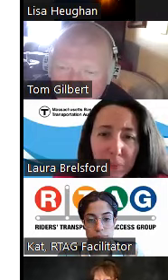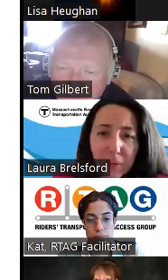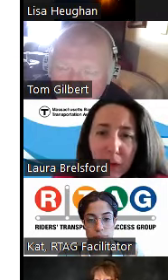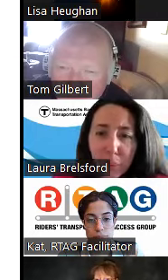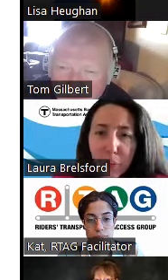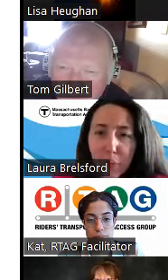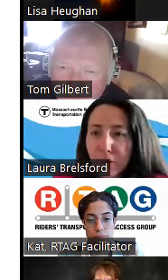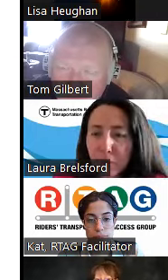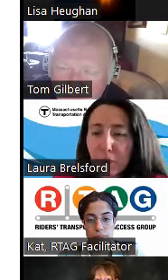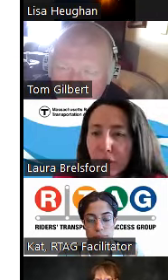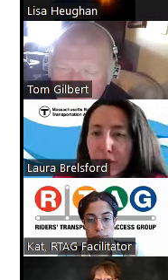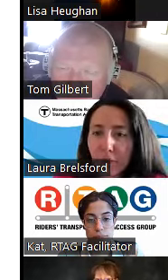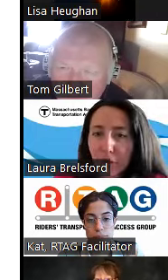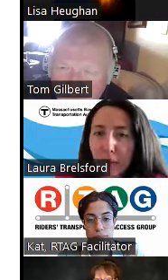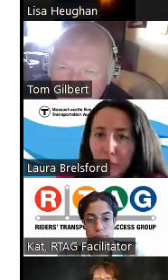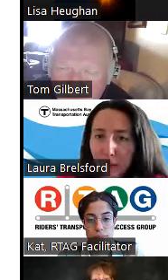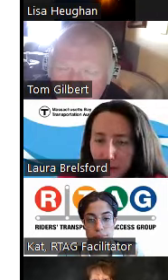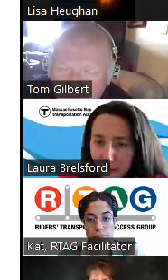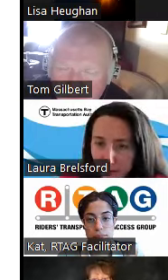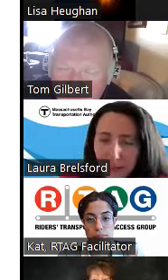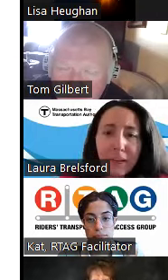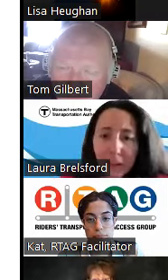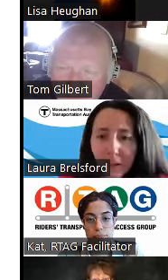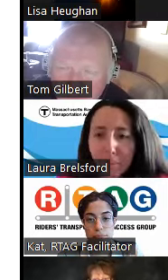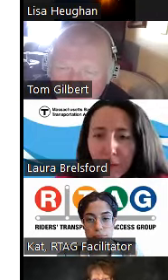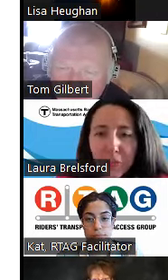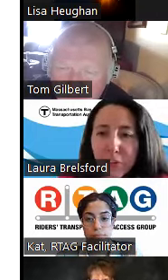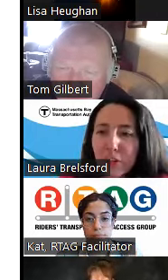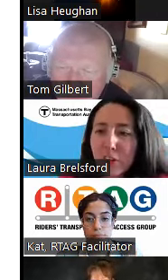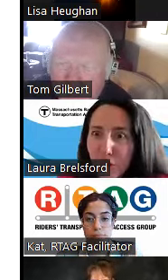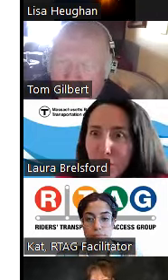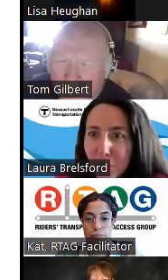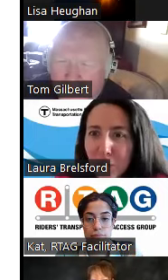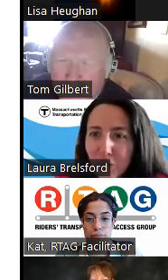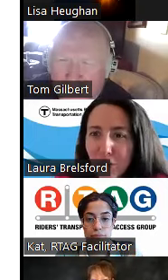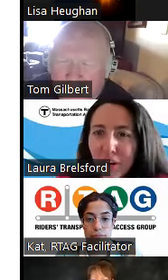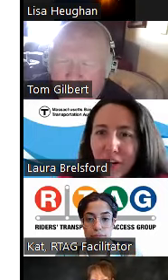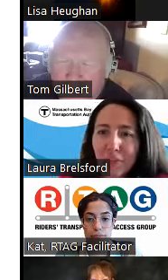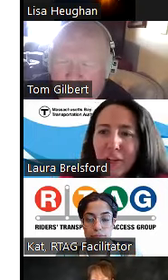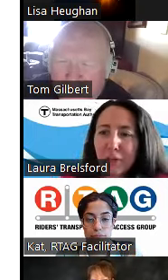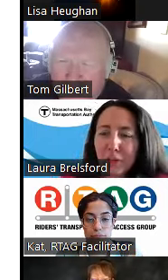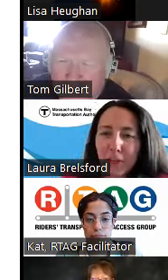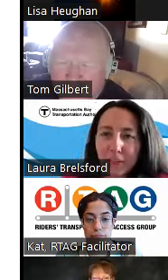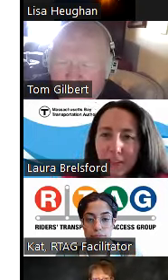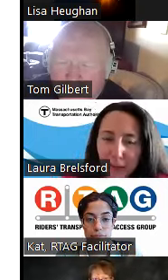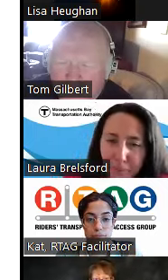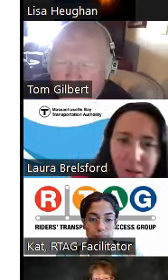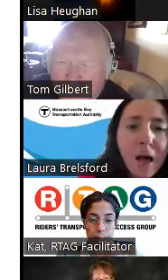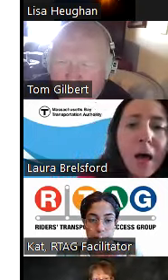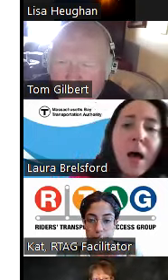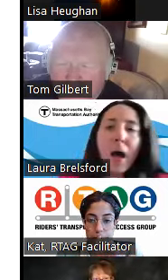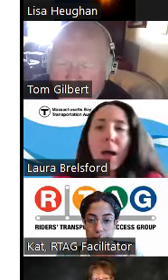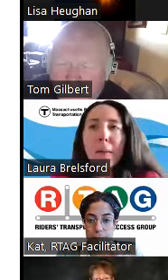is something that we would want to be really careful about, because there's legitimate moisture in our elevators all of the time.